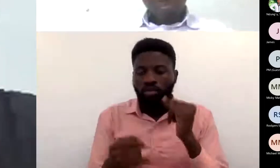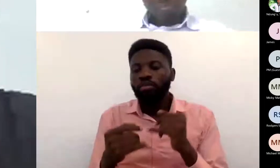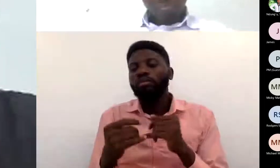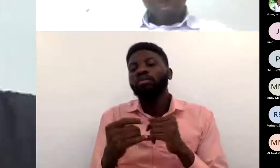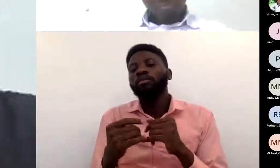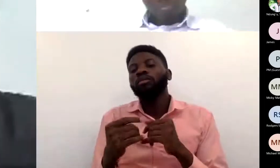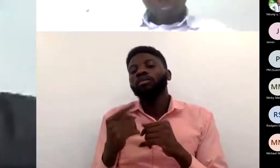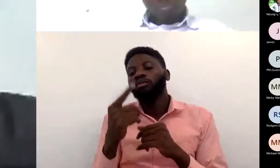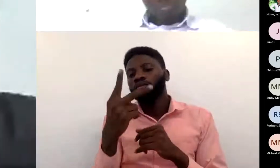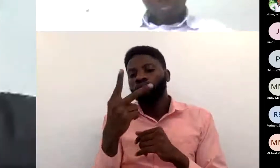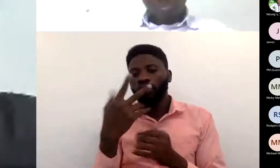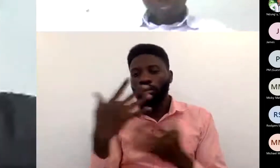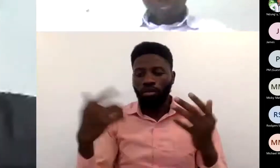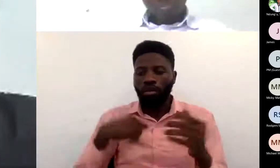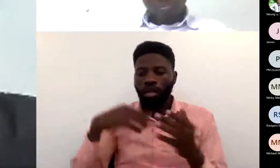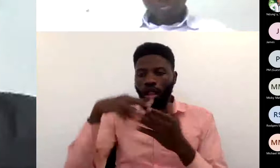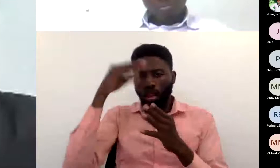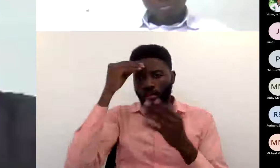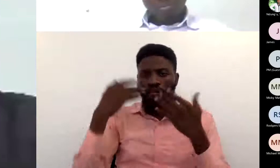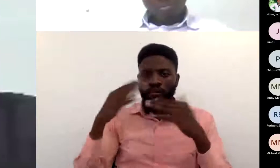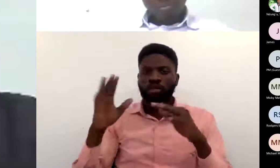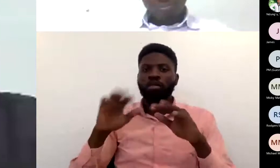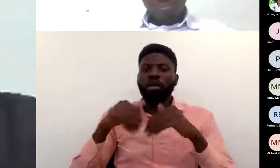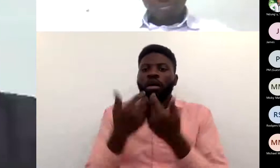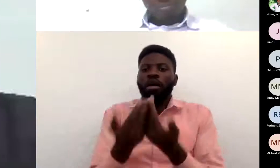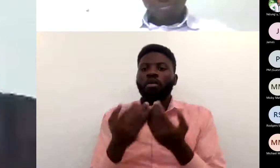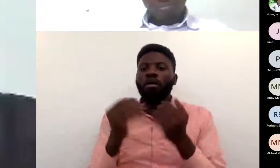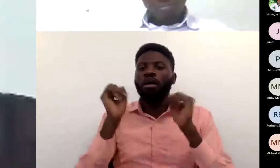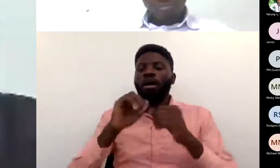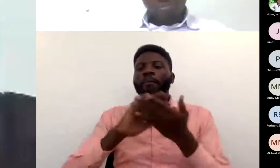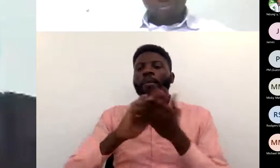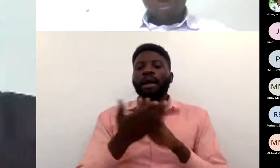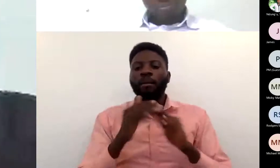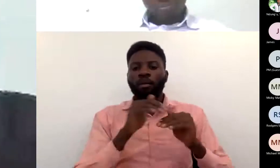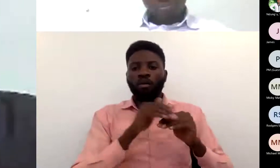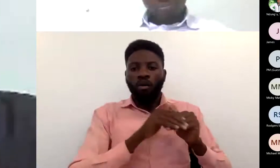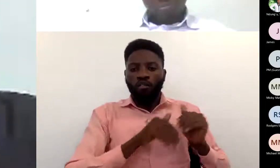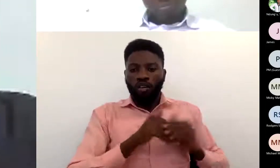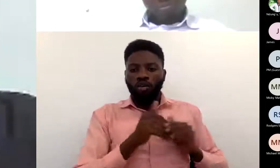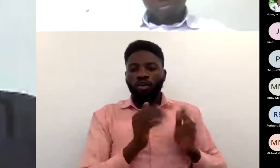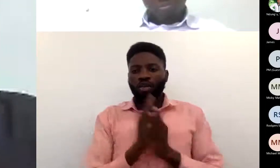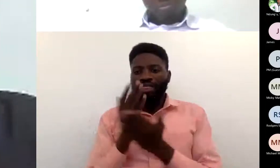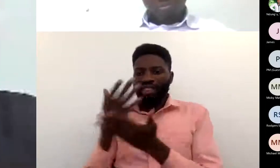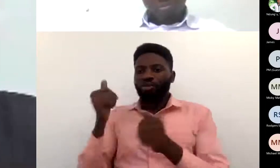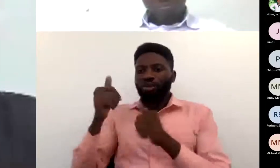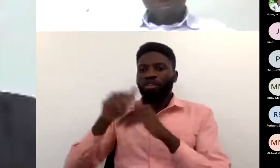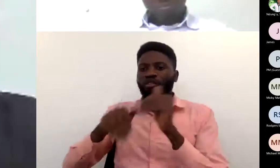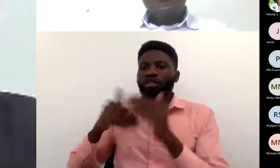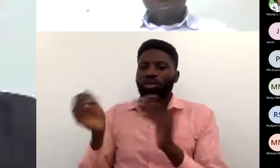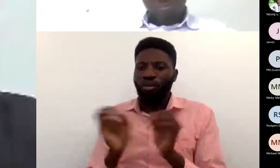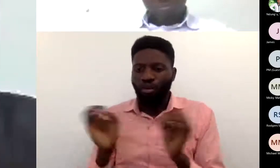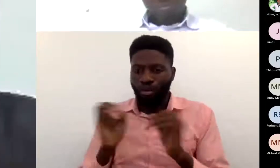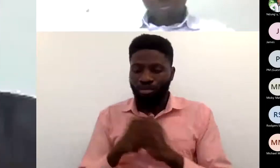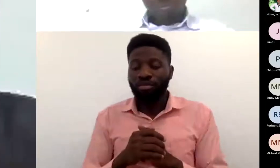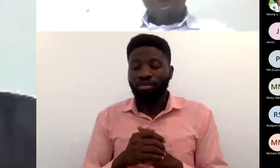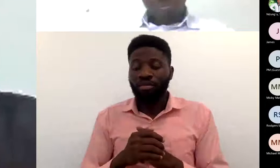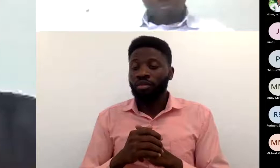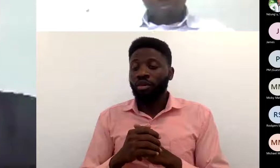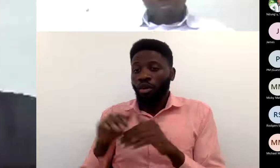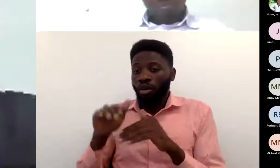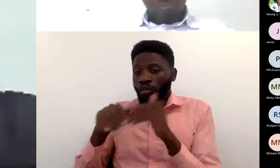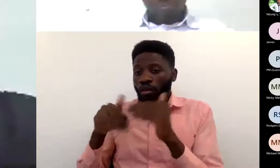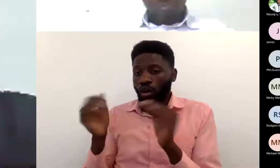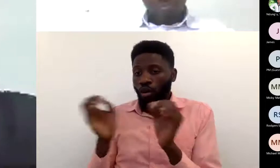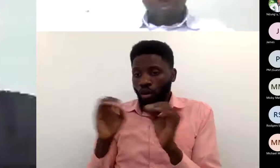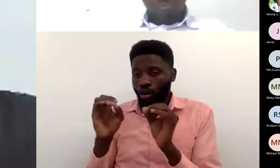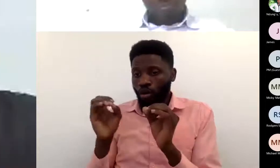learned as well is you have to get comfortable with the uncomfortable, right? And the uncomfortable comes in different ways. It could